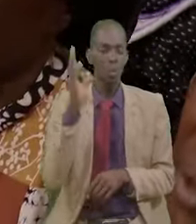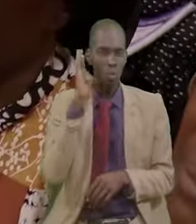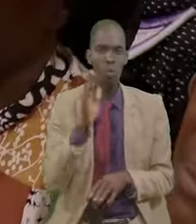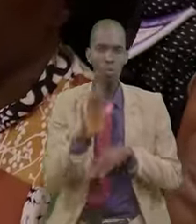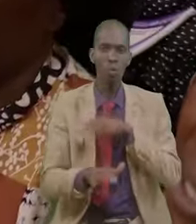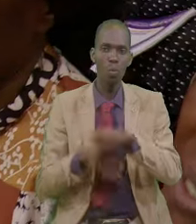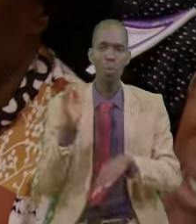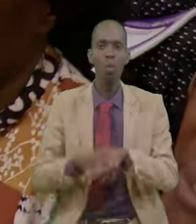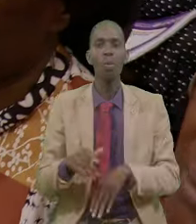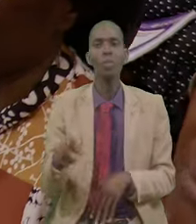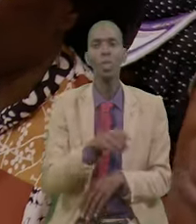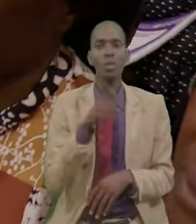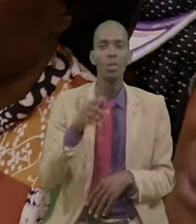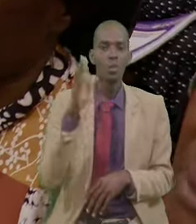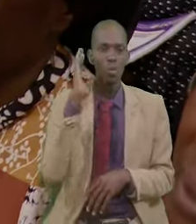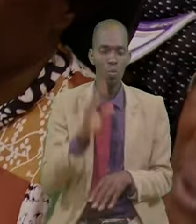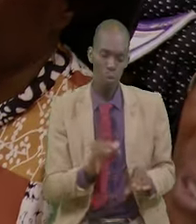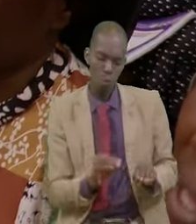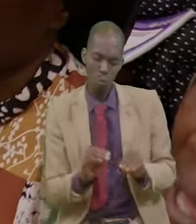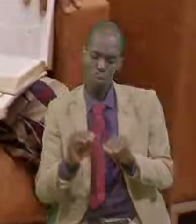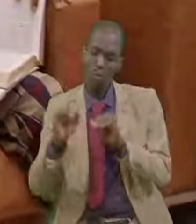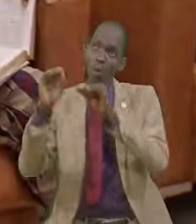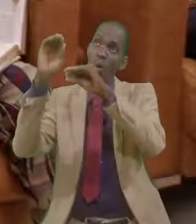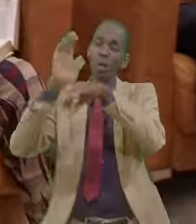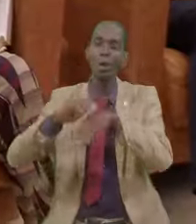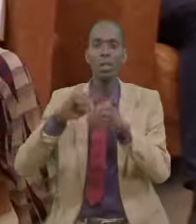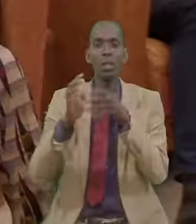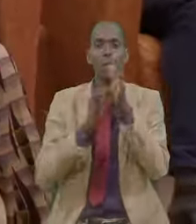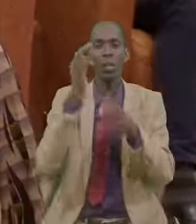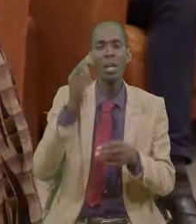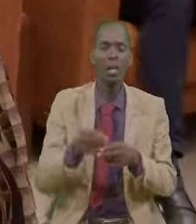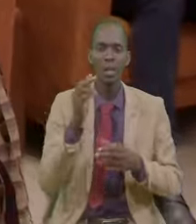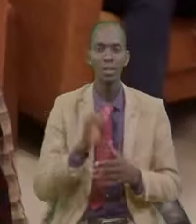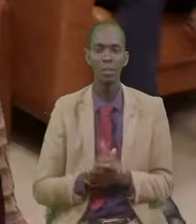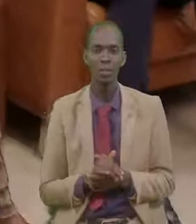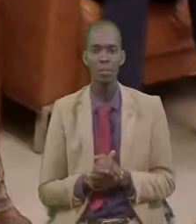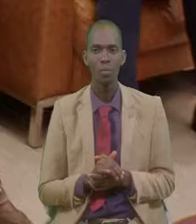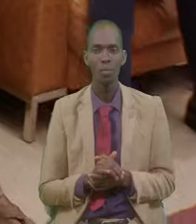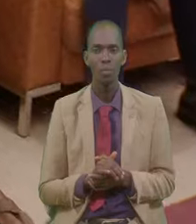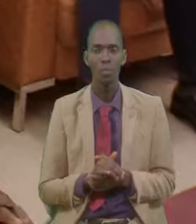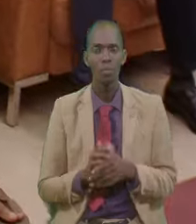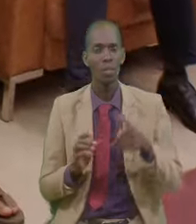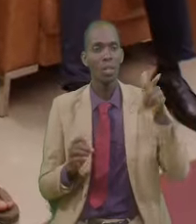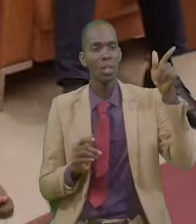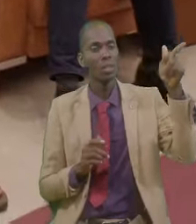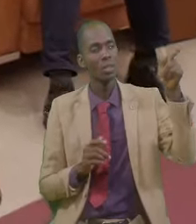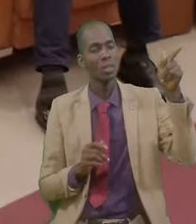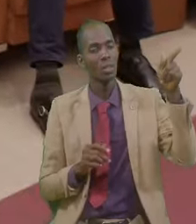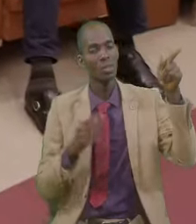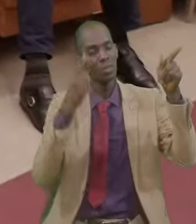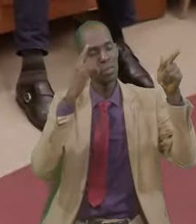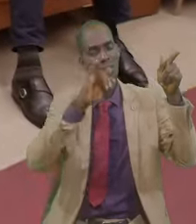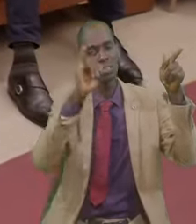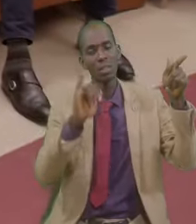them. You will move on in Jesus' name. Giants, G for